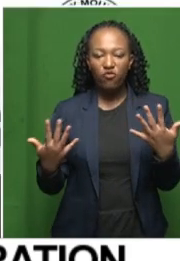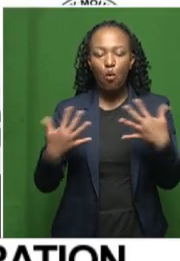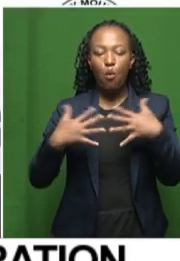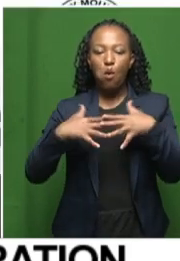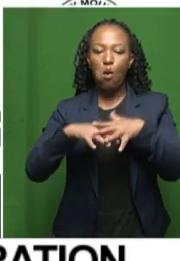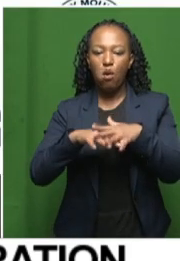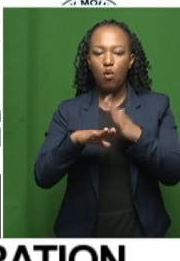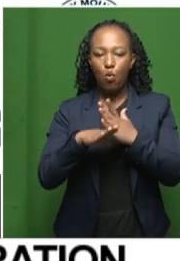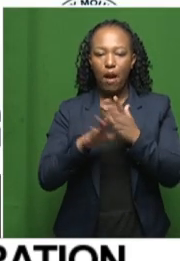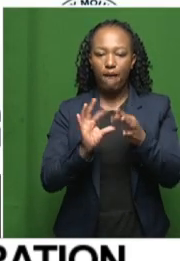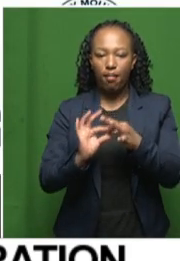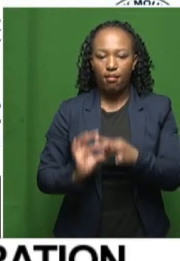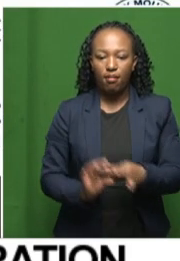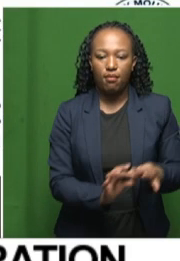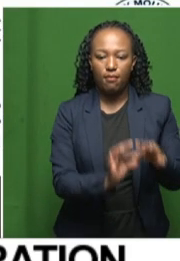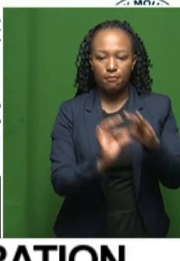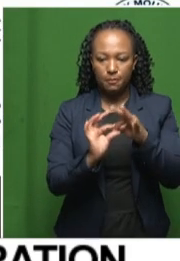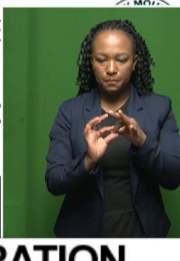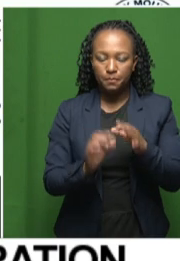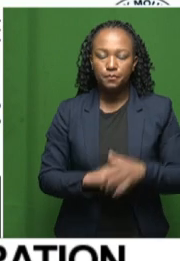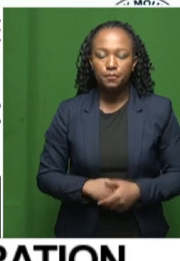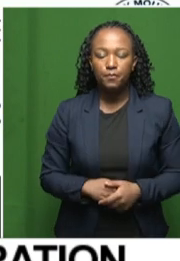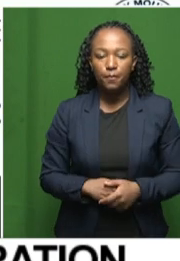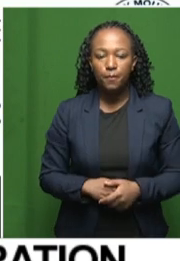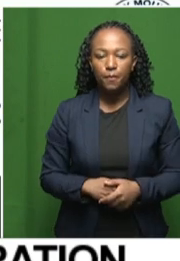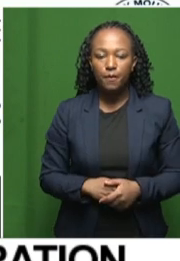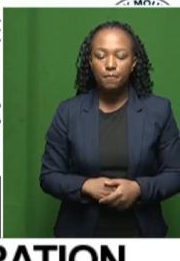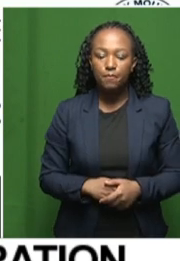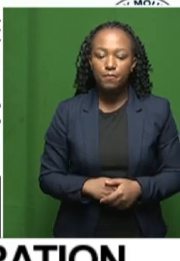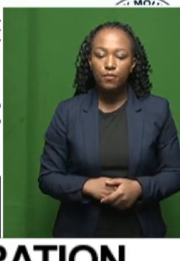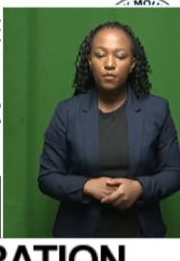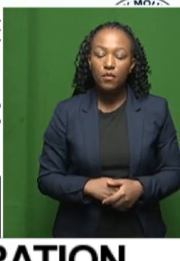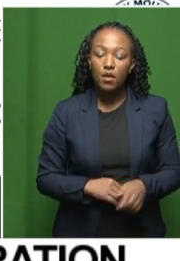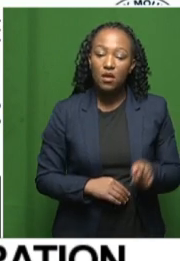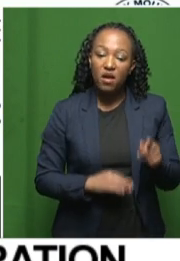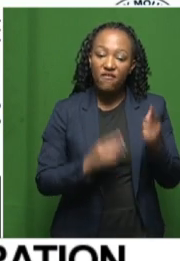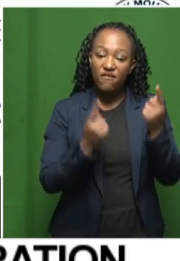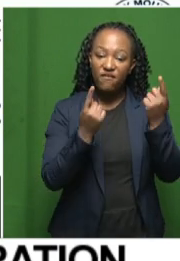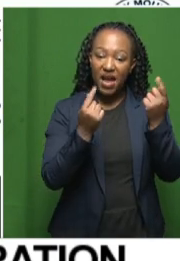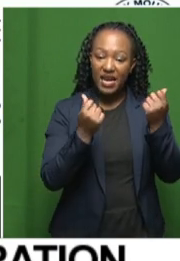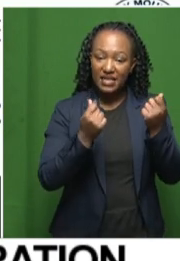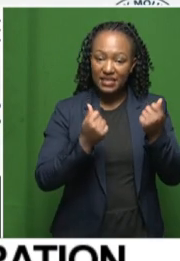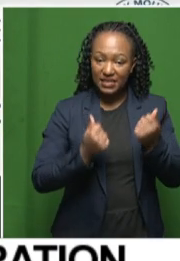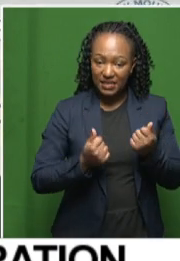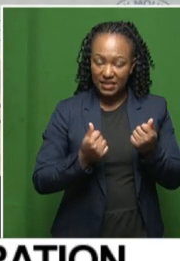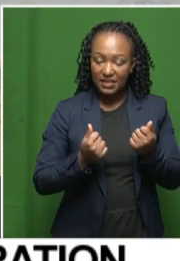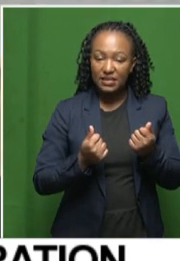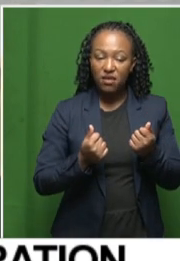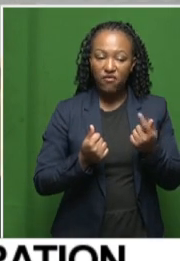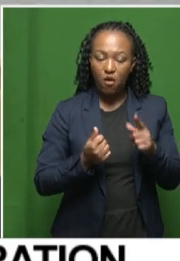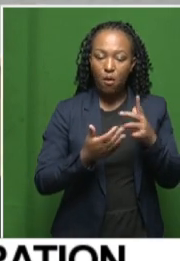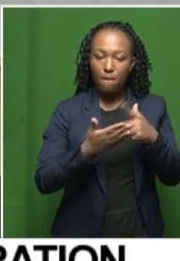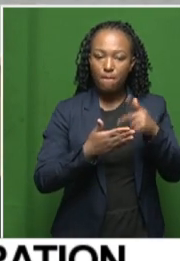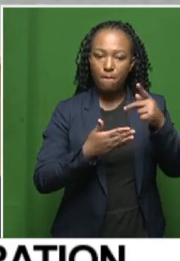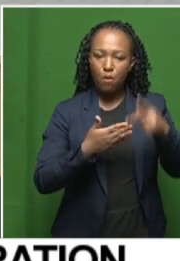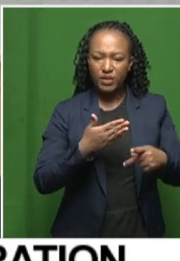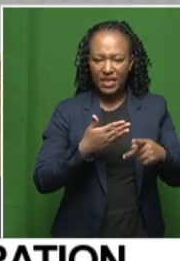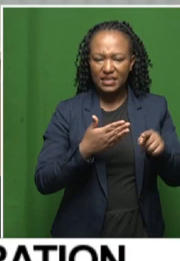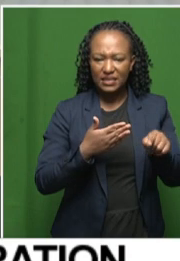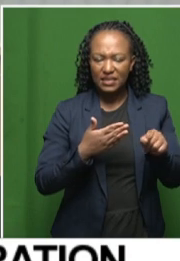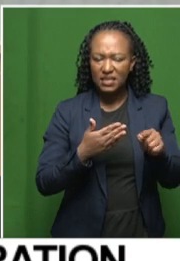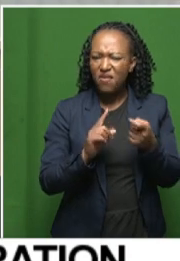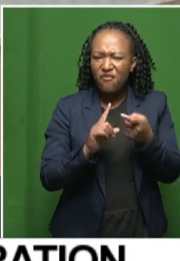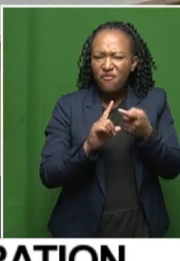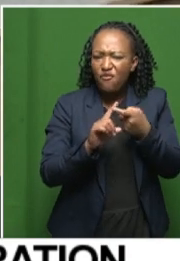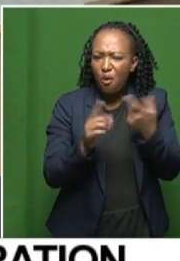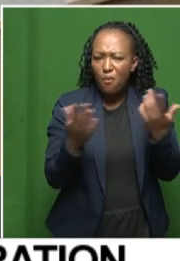approach. So when it comes to the financing of some of these projects, where in the main does it come